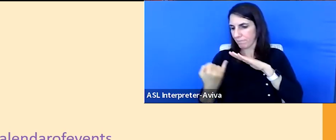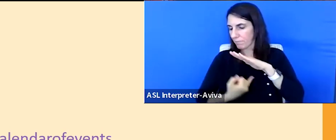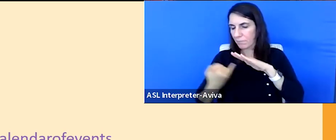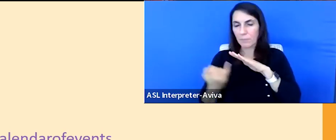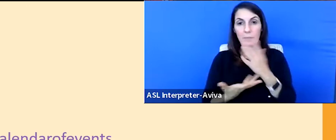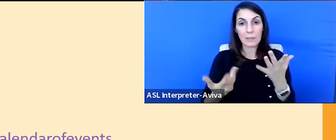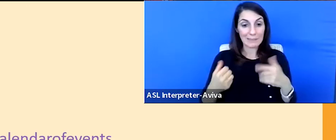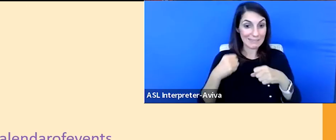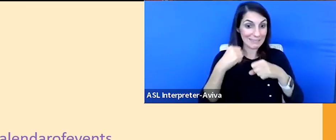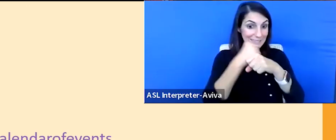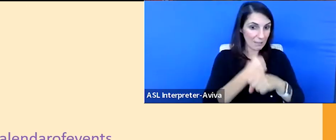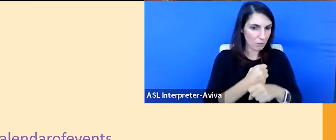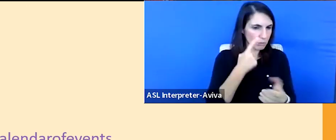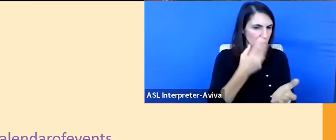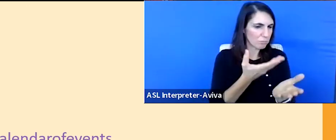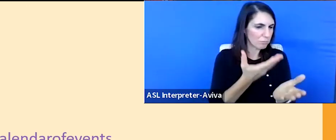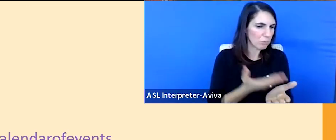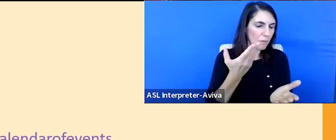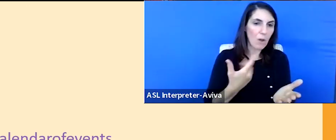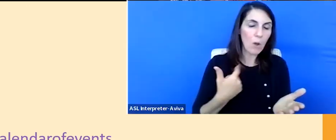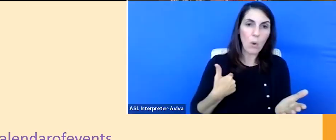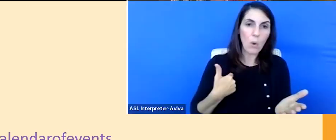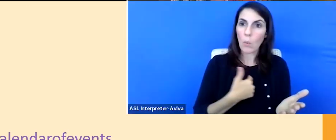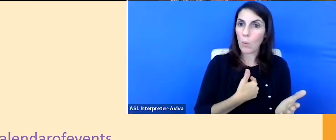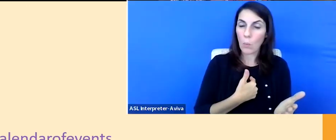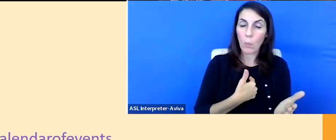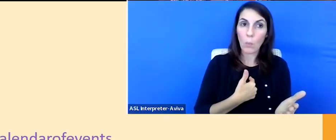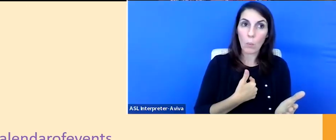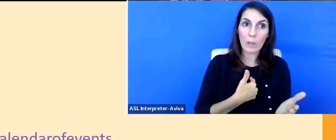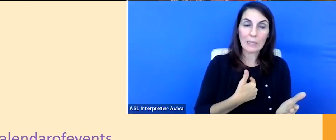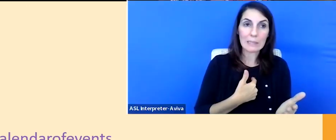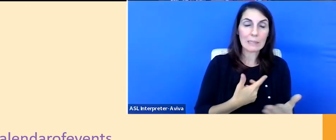much we are being struck with,